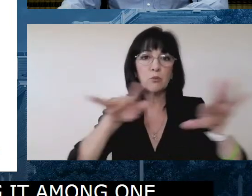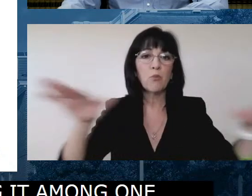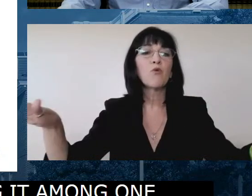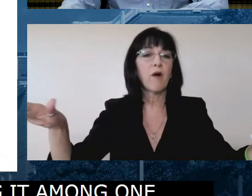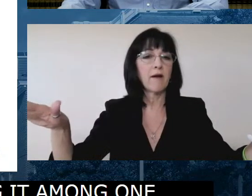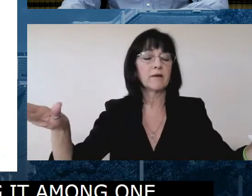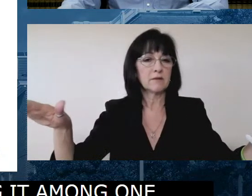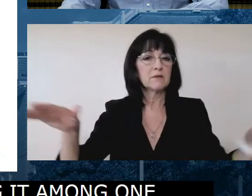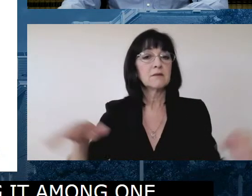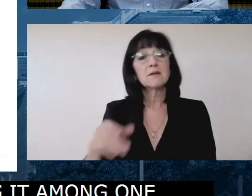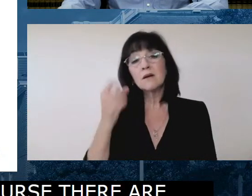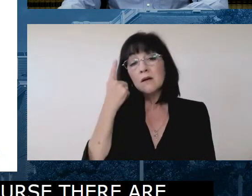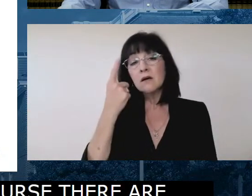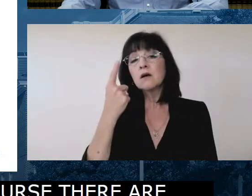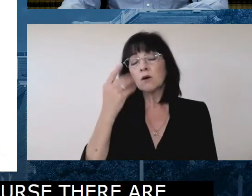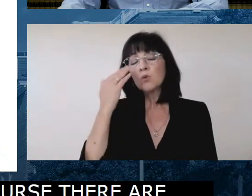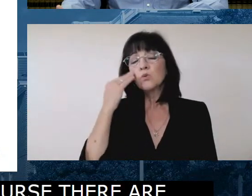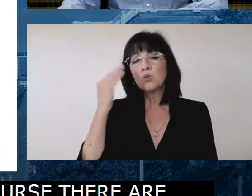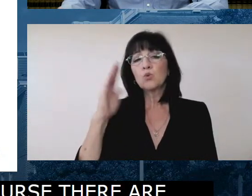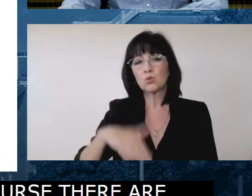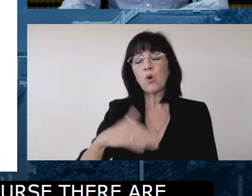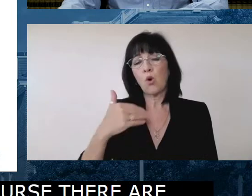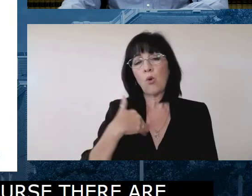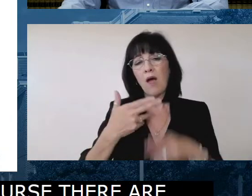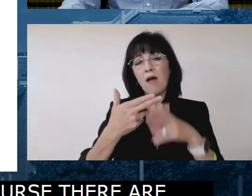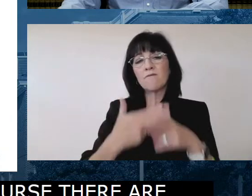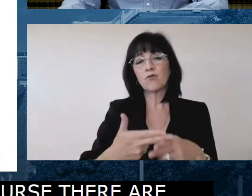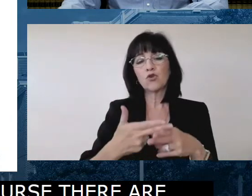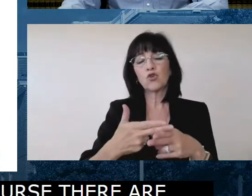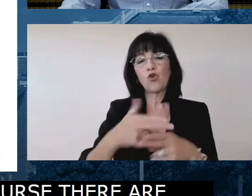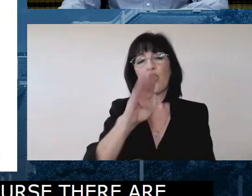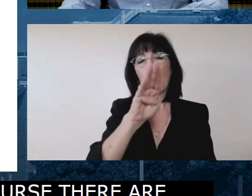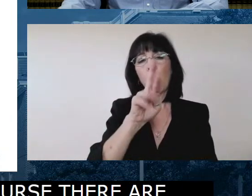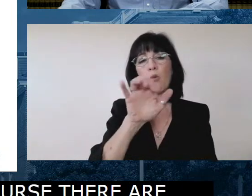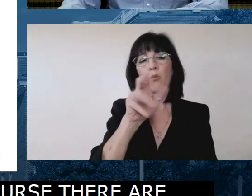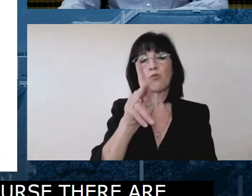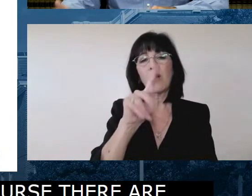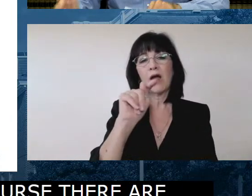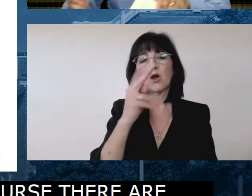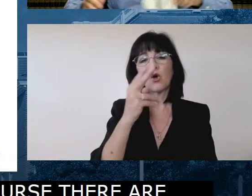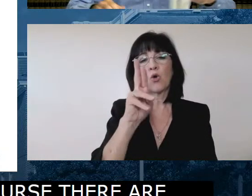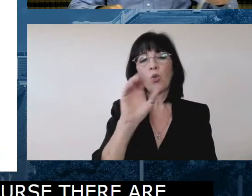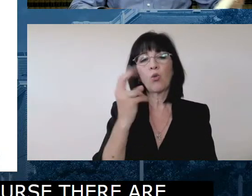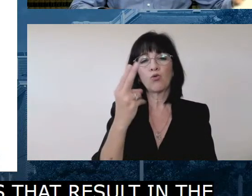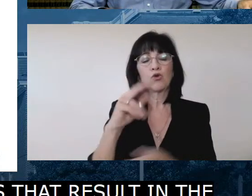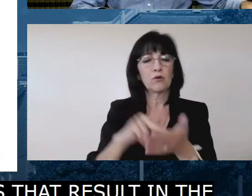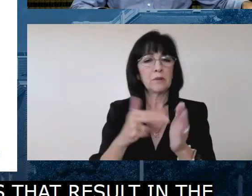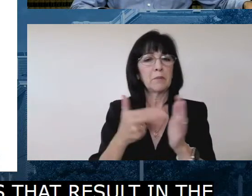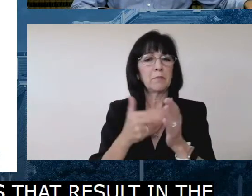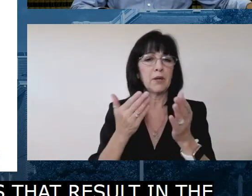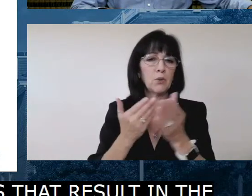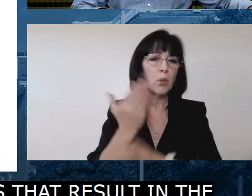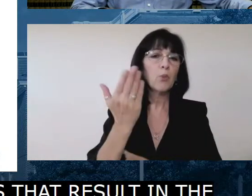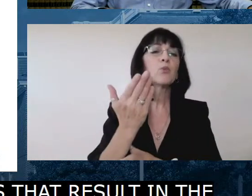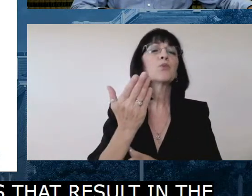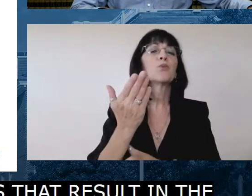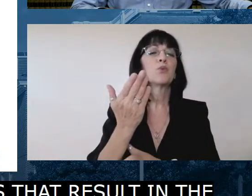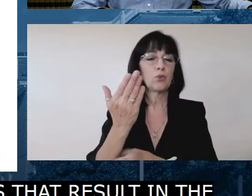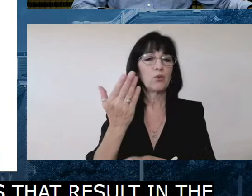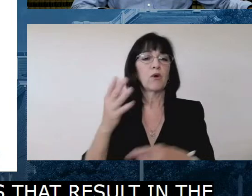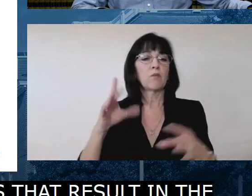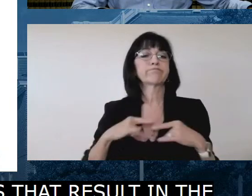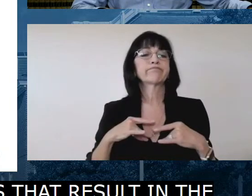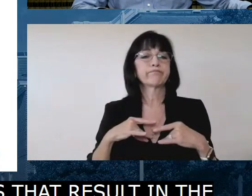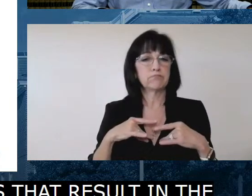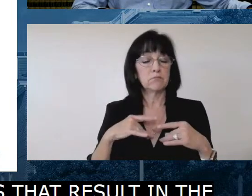and hospitalizations that result in the vaccinated groups as well. We're seeing that with the